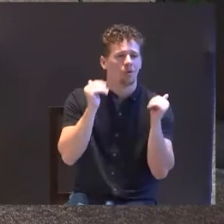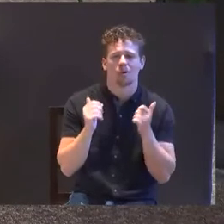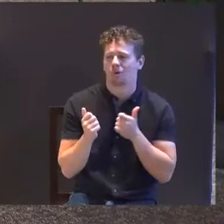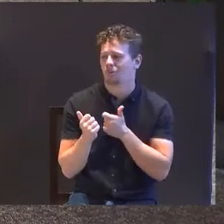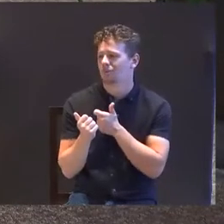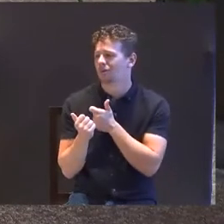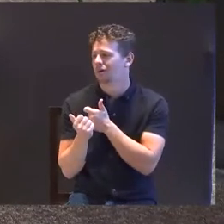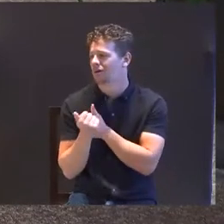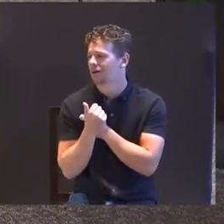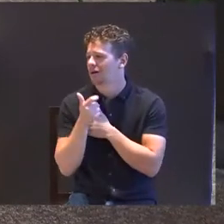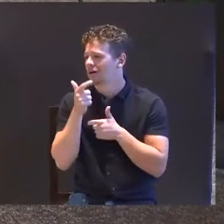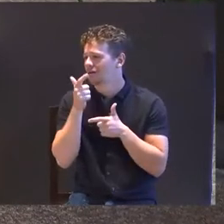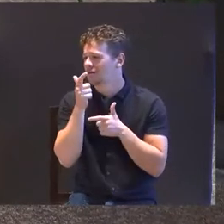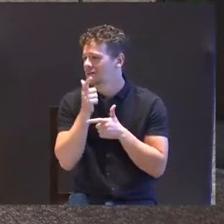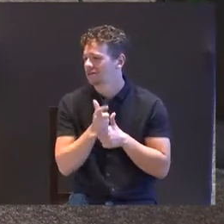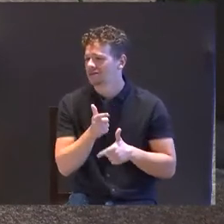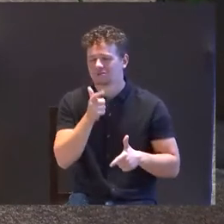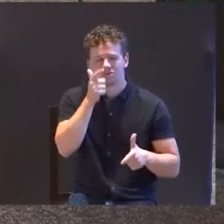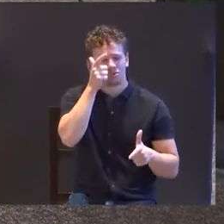and